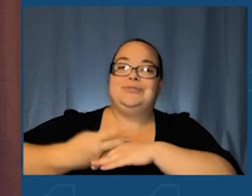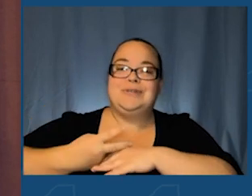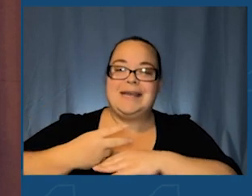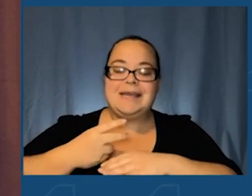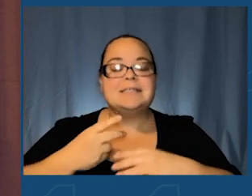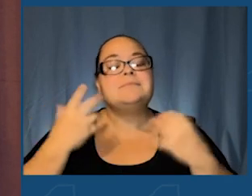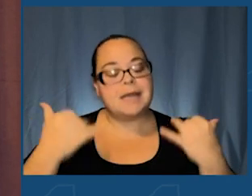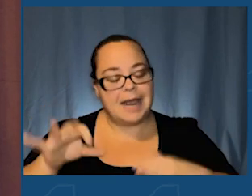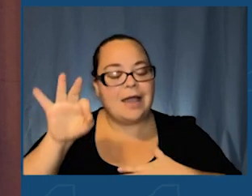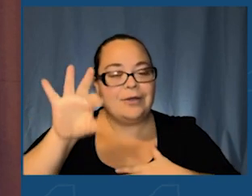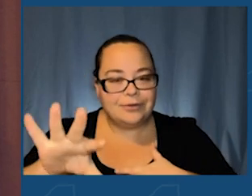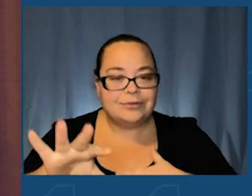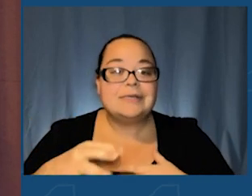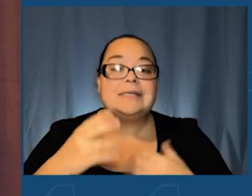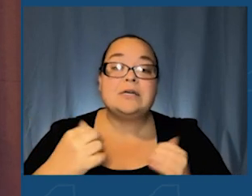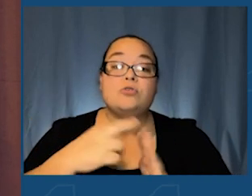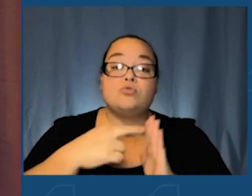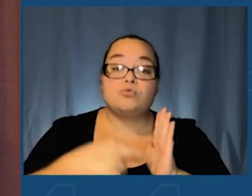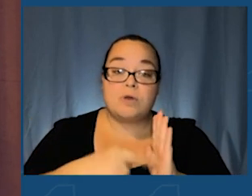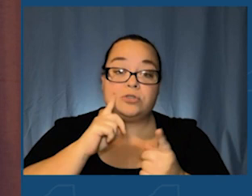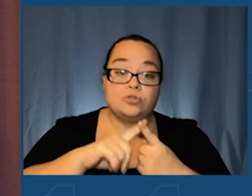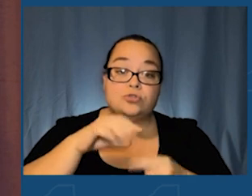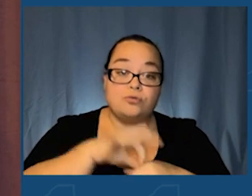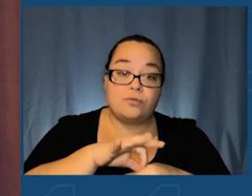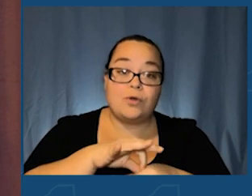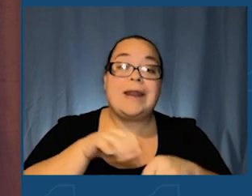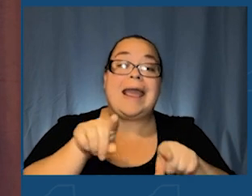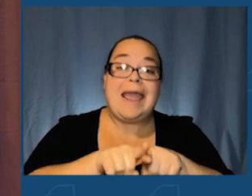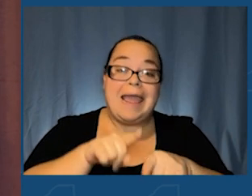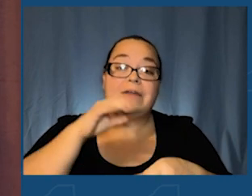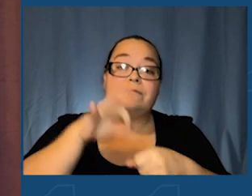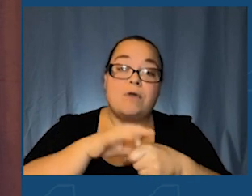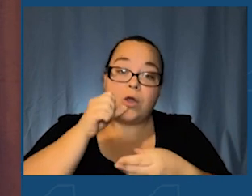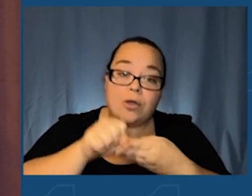your ballot on the very first day of early voting.